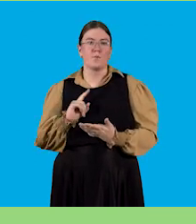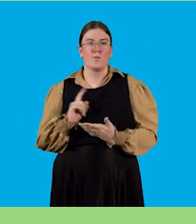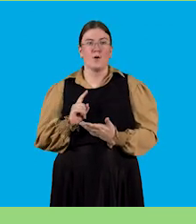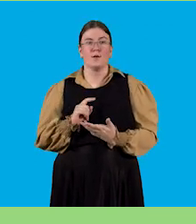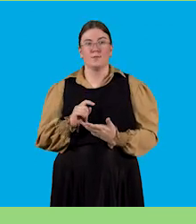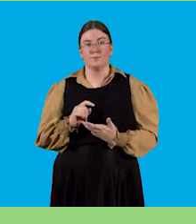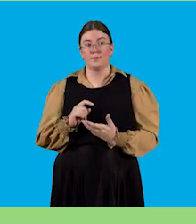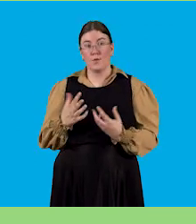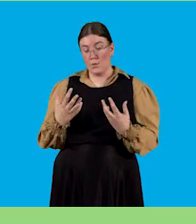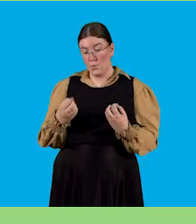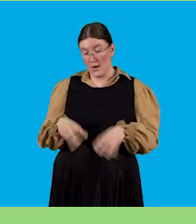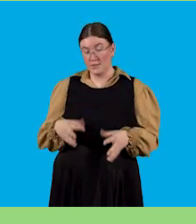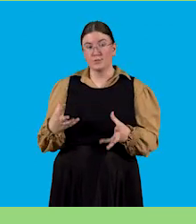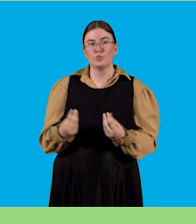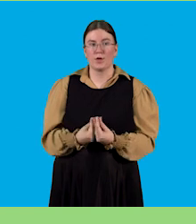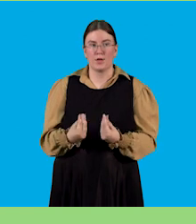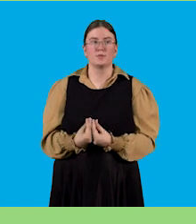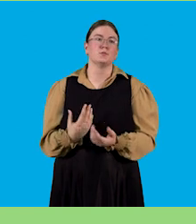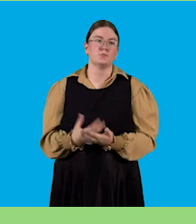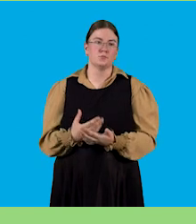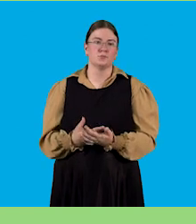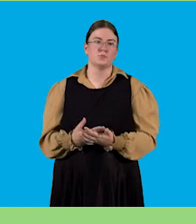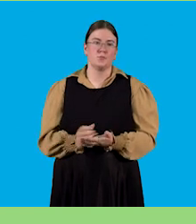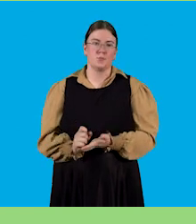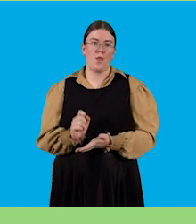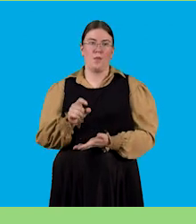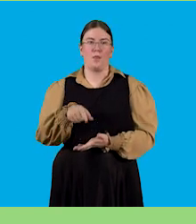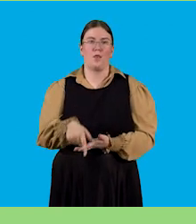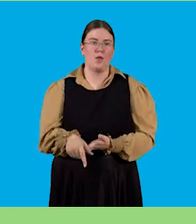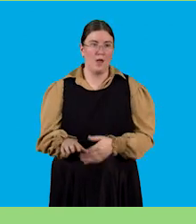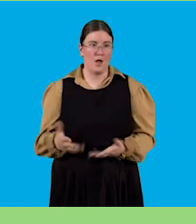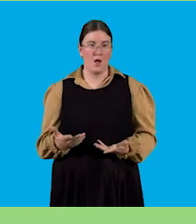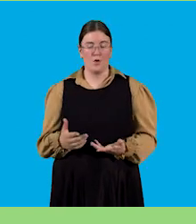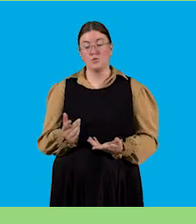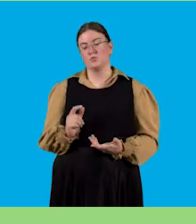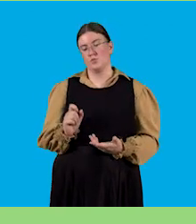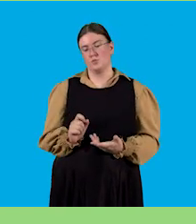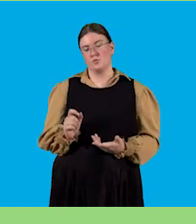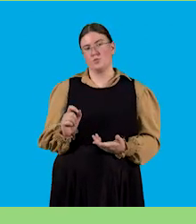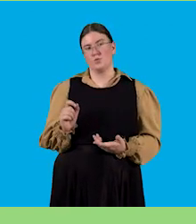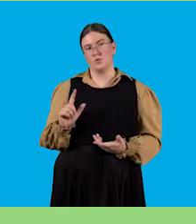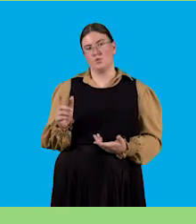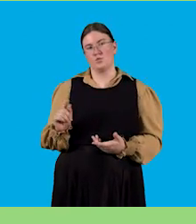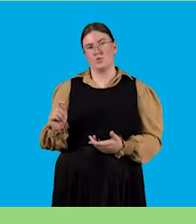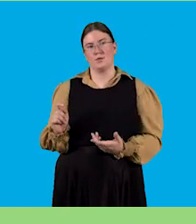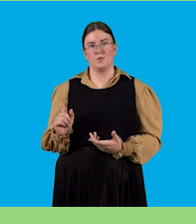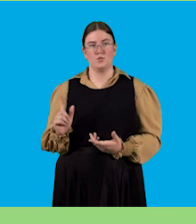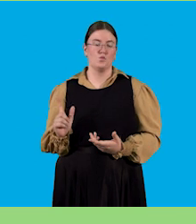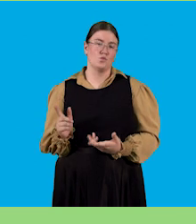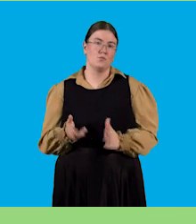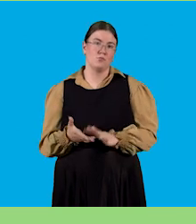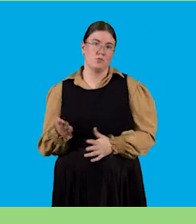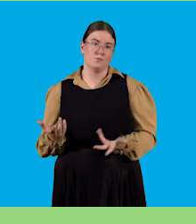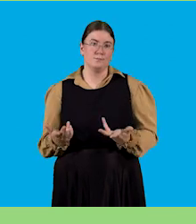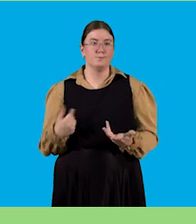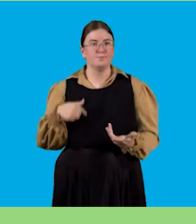waste products can be excreted in solution in the liquid urine. So if